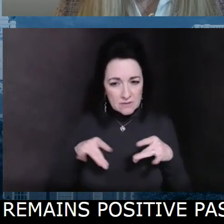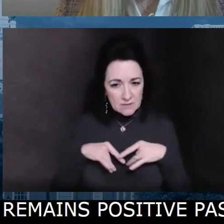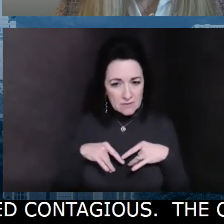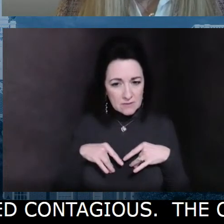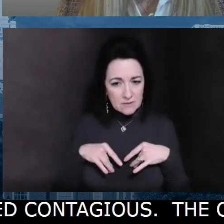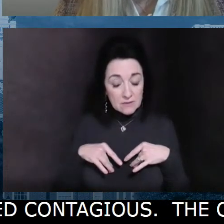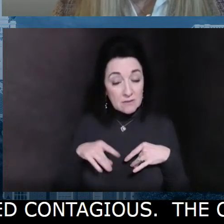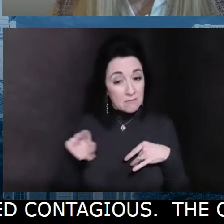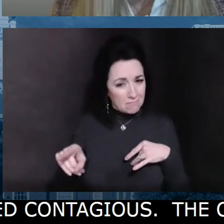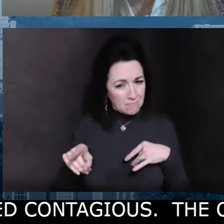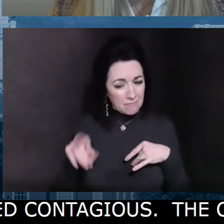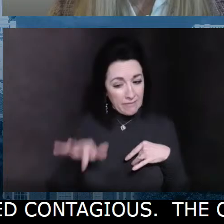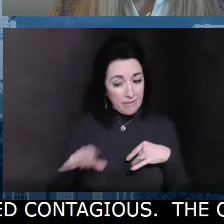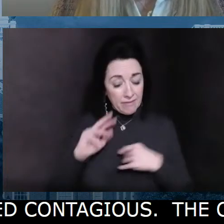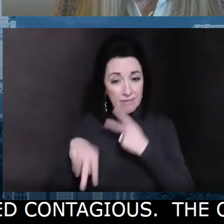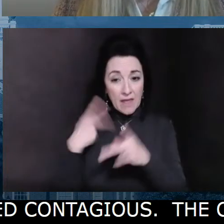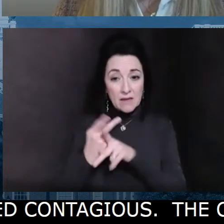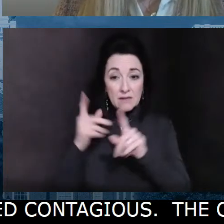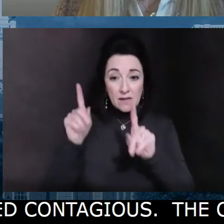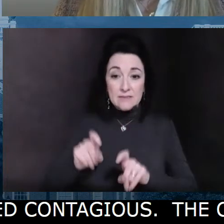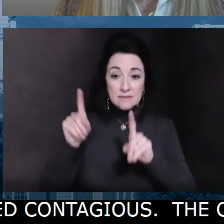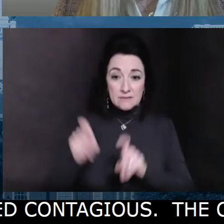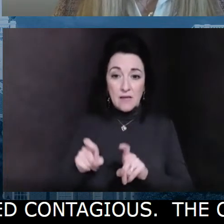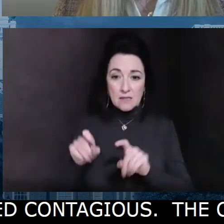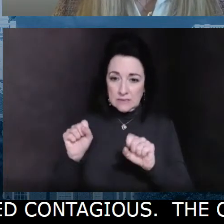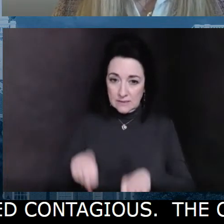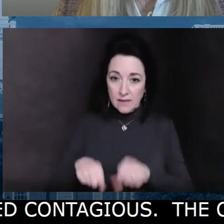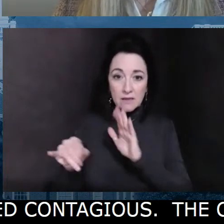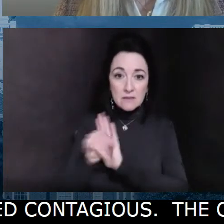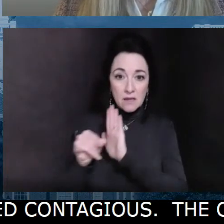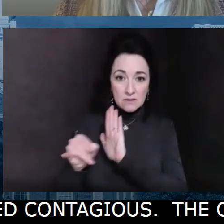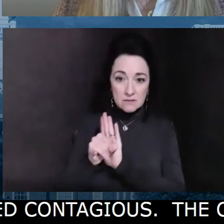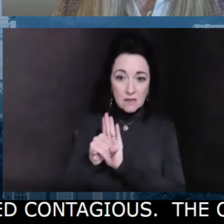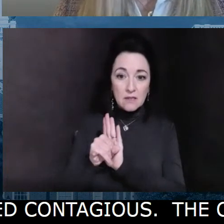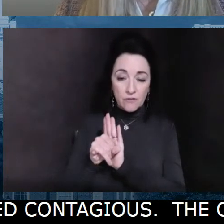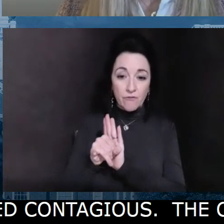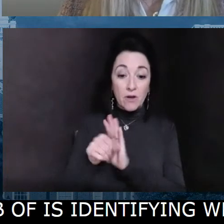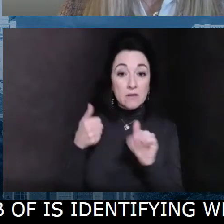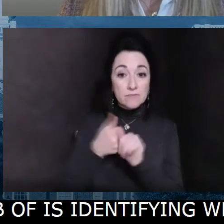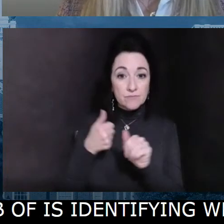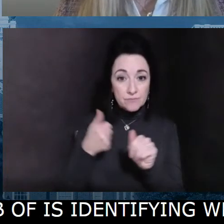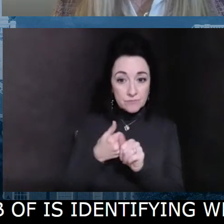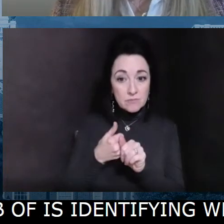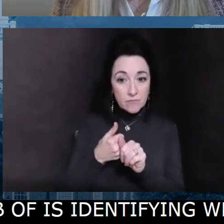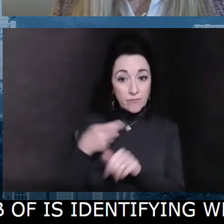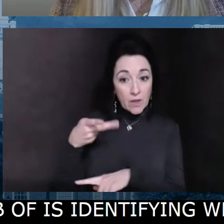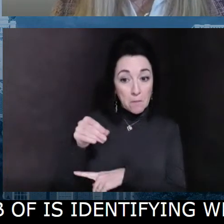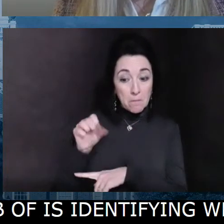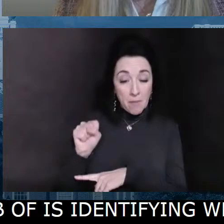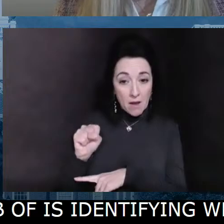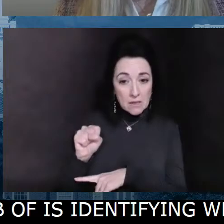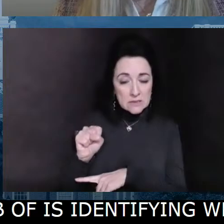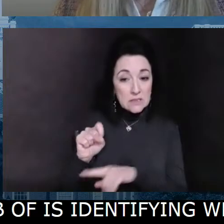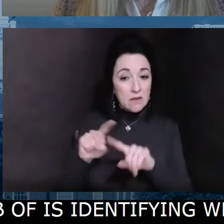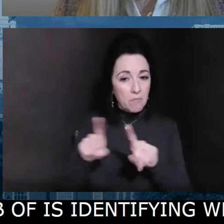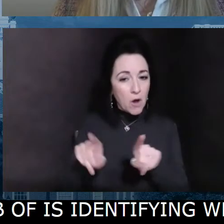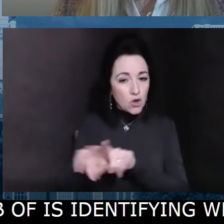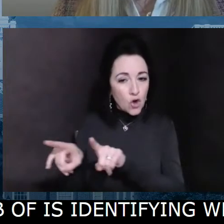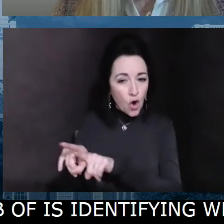identifying when individuals, not only are they positive, but are they contagious as well. And